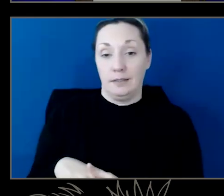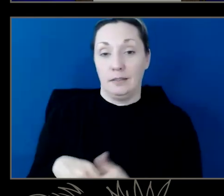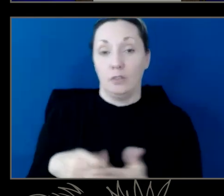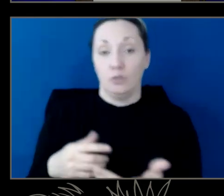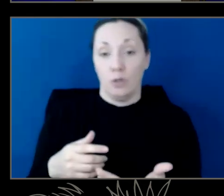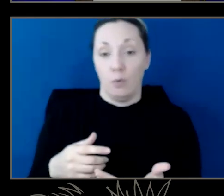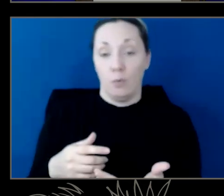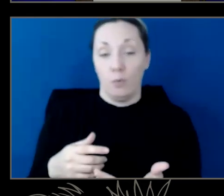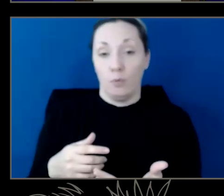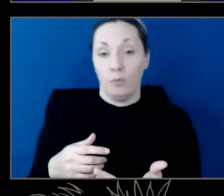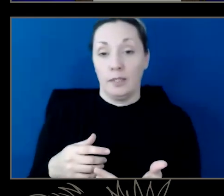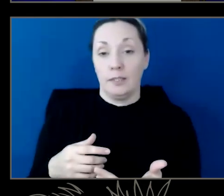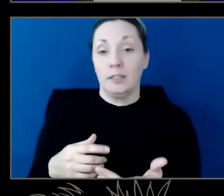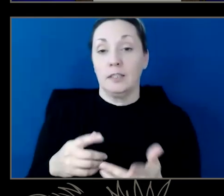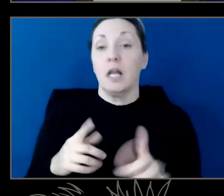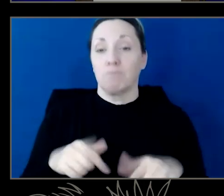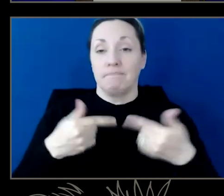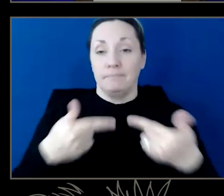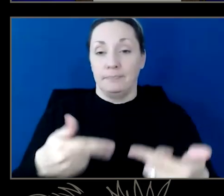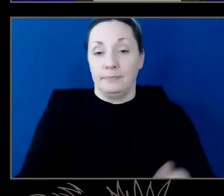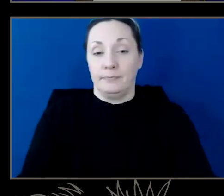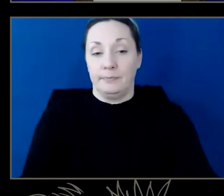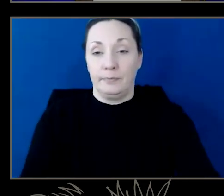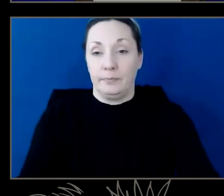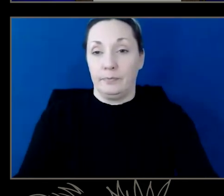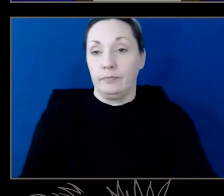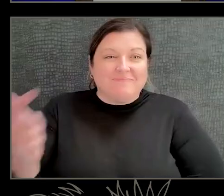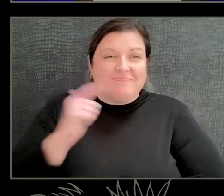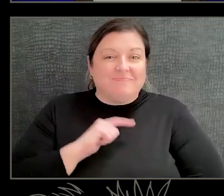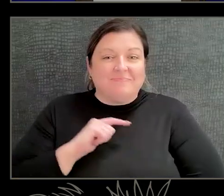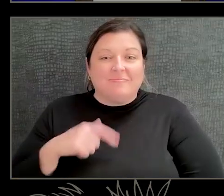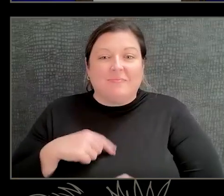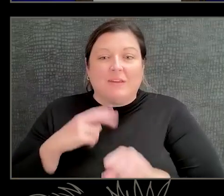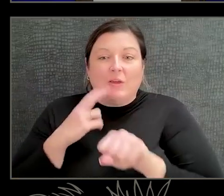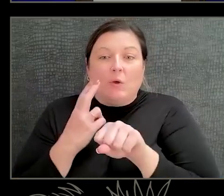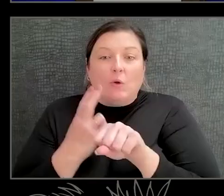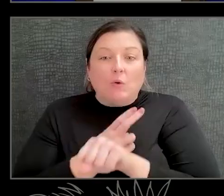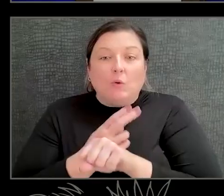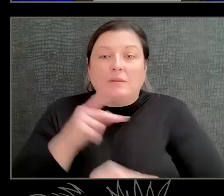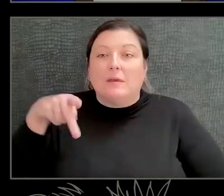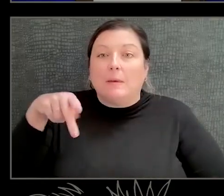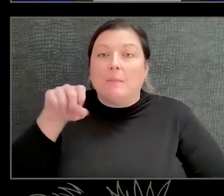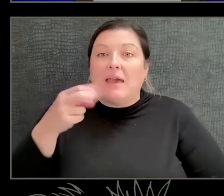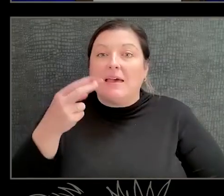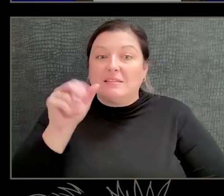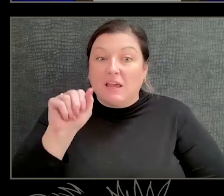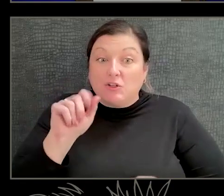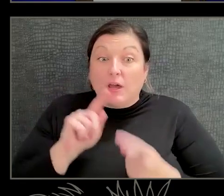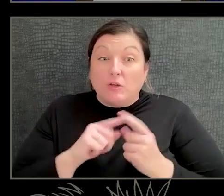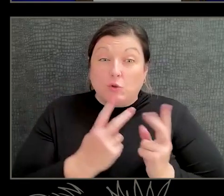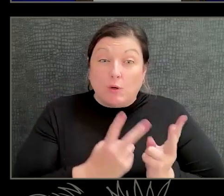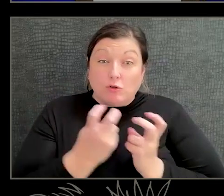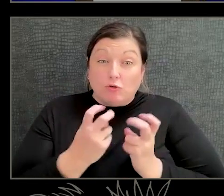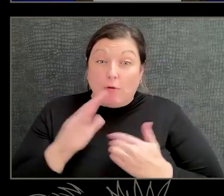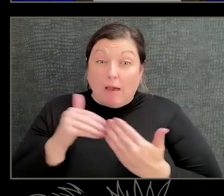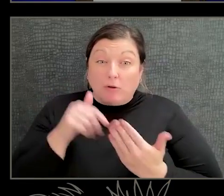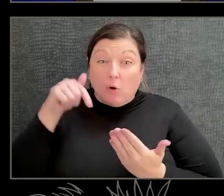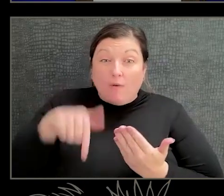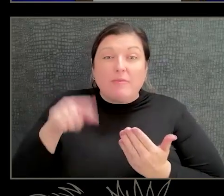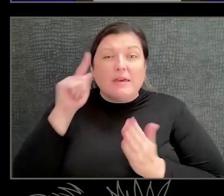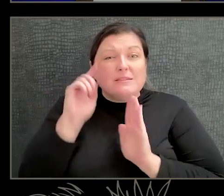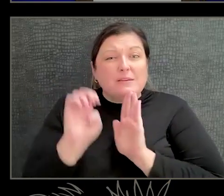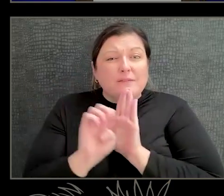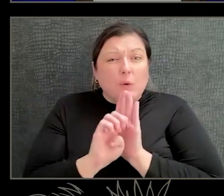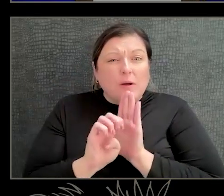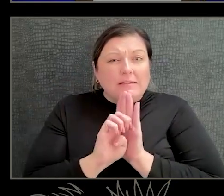So using PRJS, of course, to help abstract all of this, we can, for example, if I